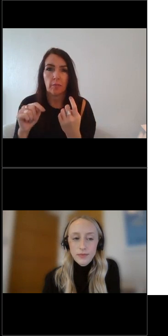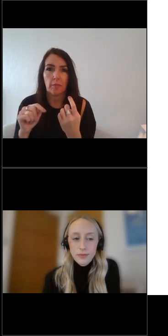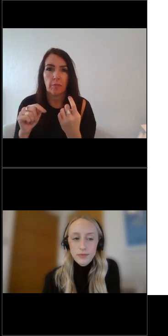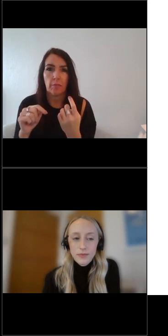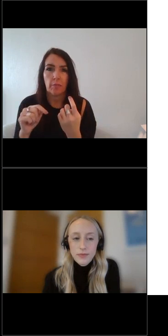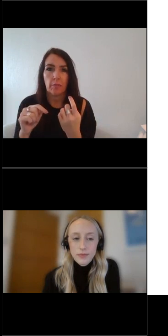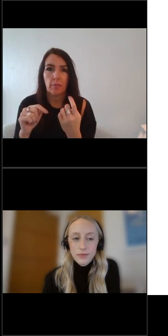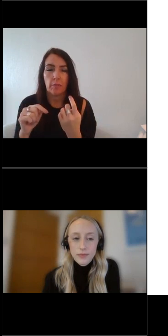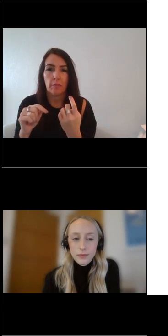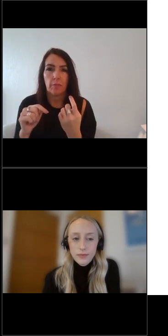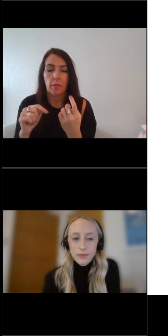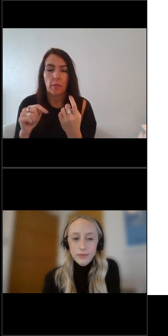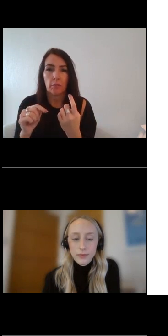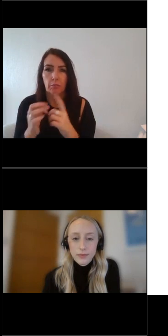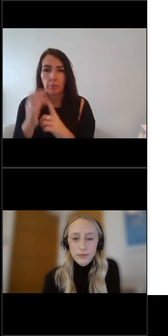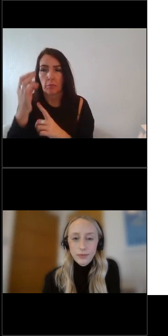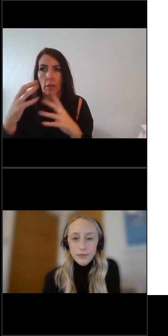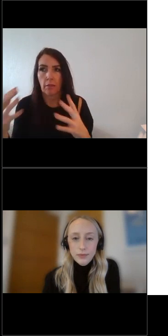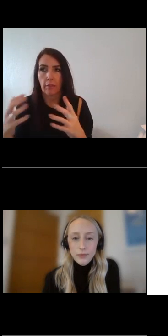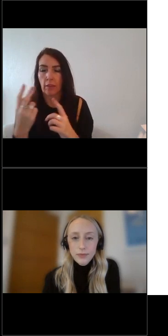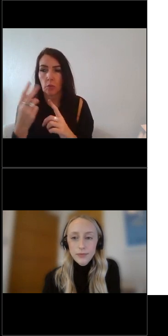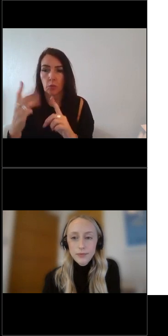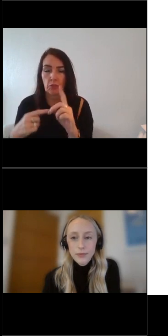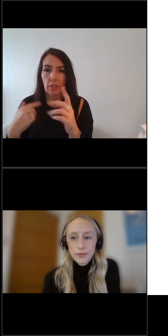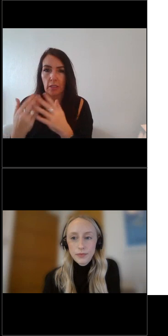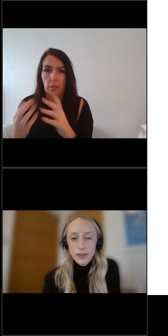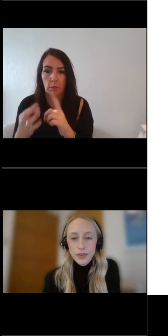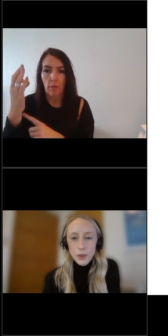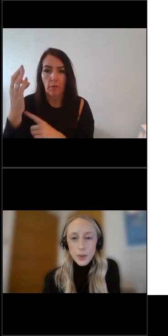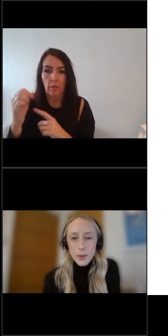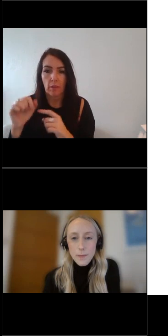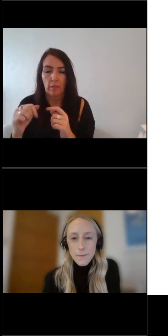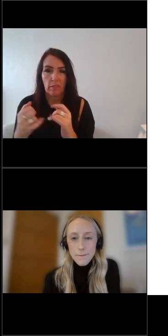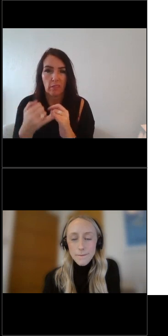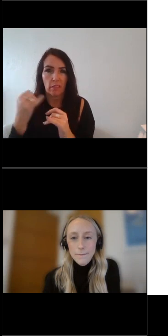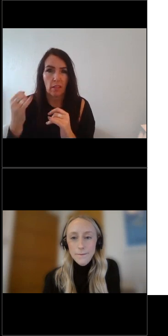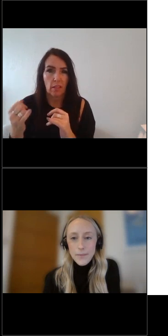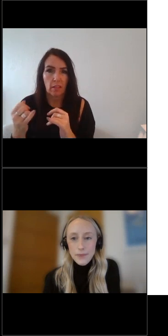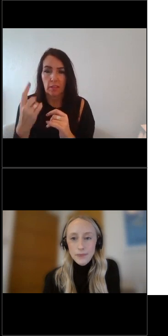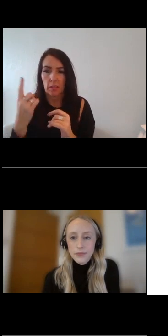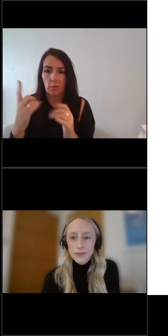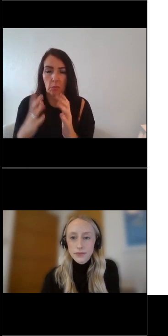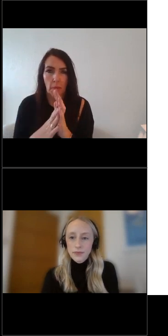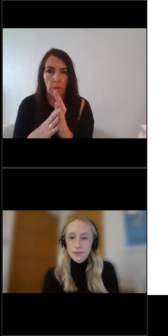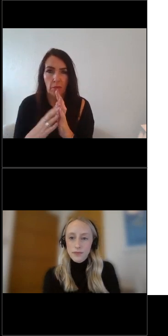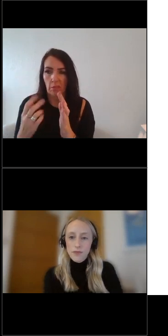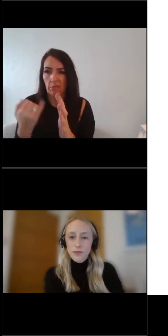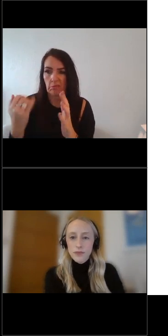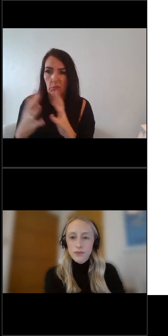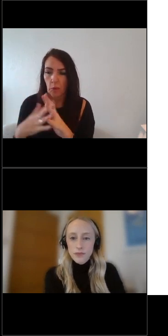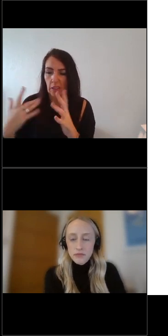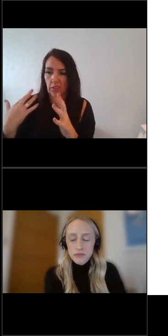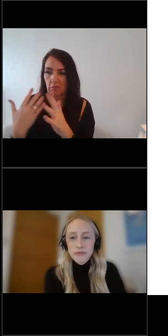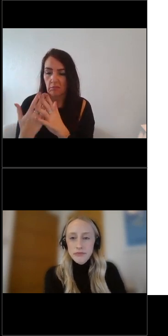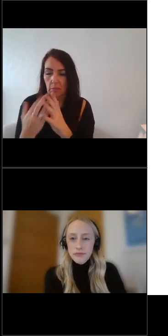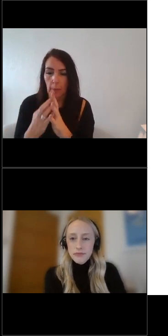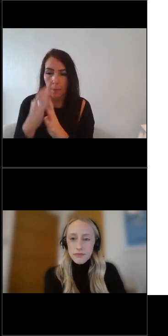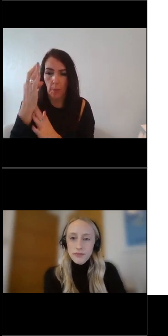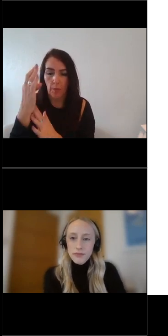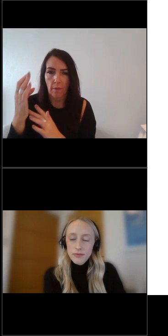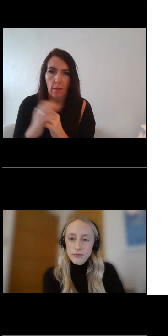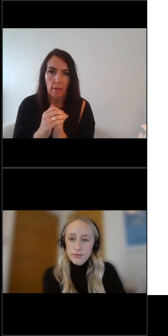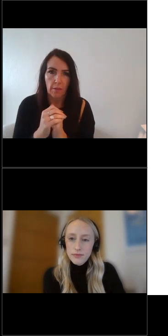progressed massively over the last few years, and even more so in the last months or weeks even. So we have at